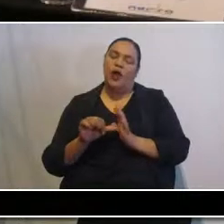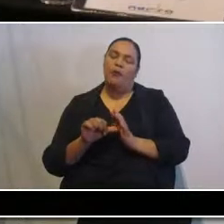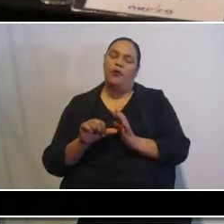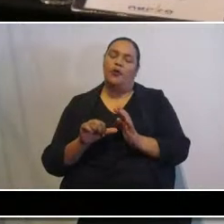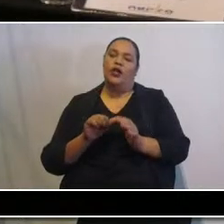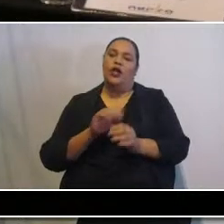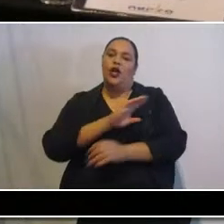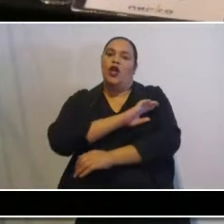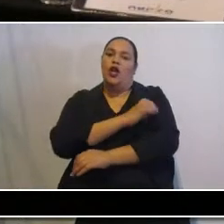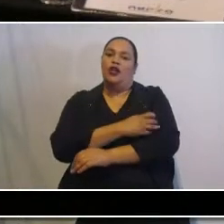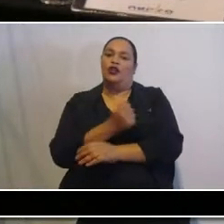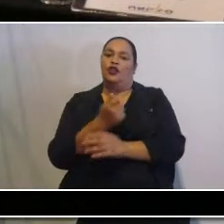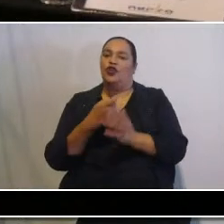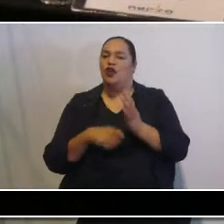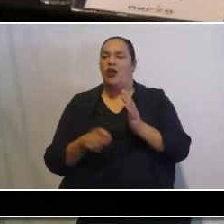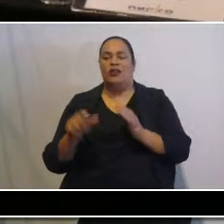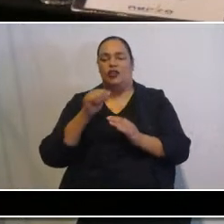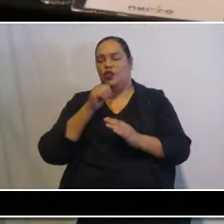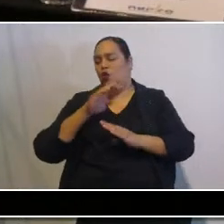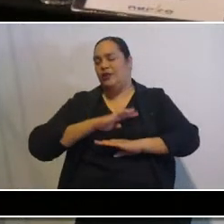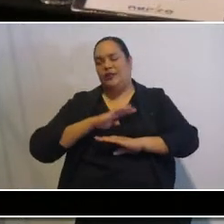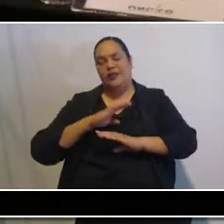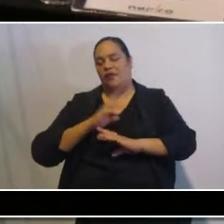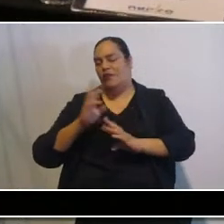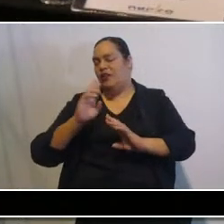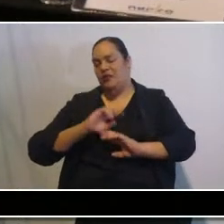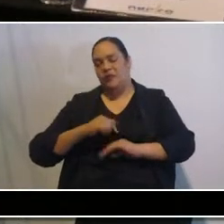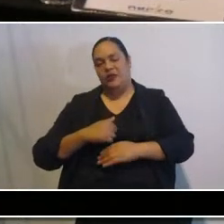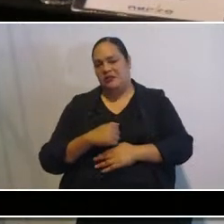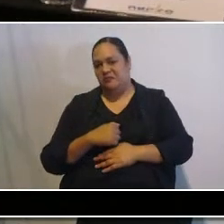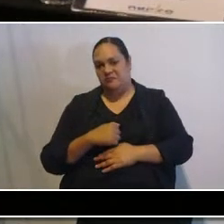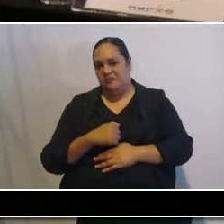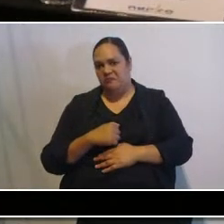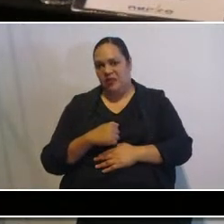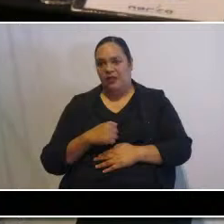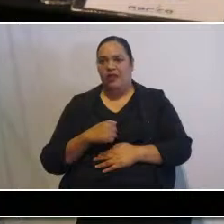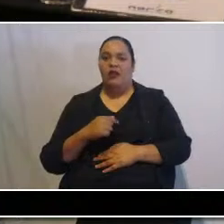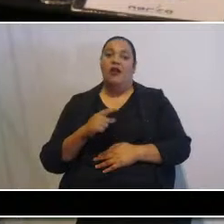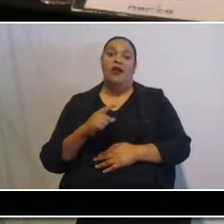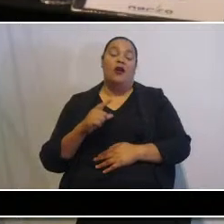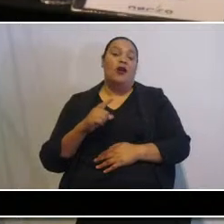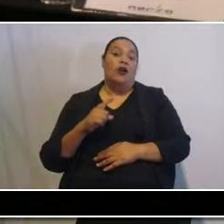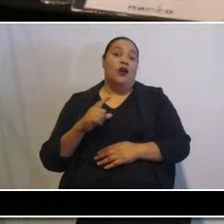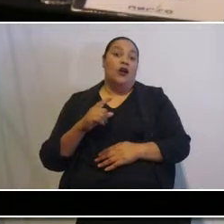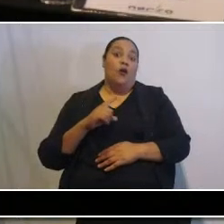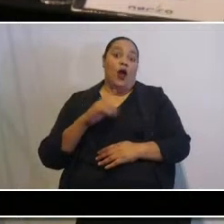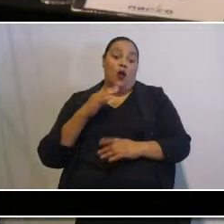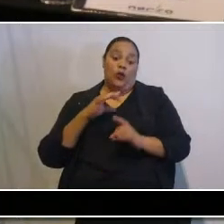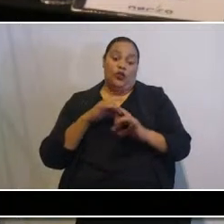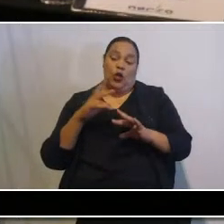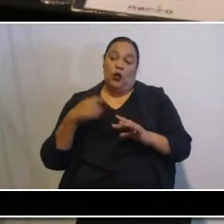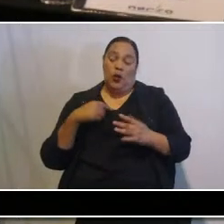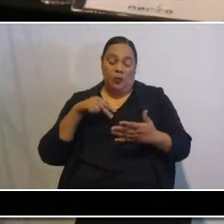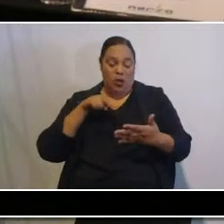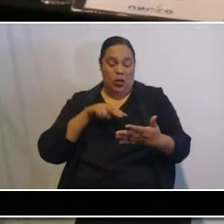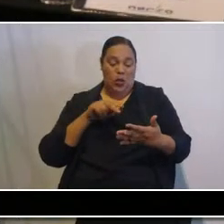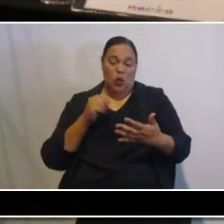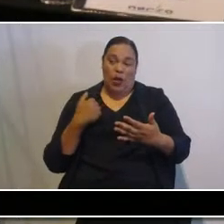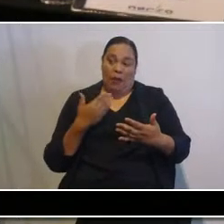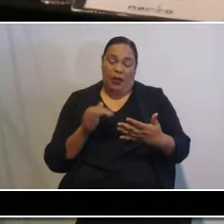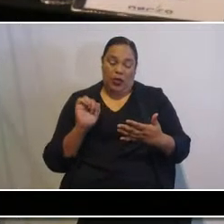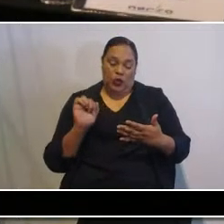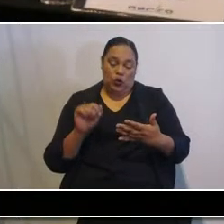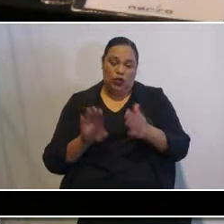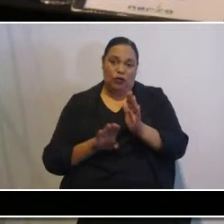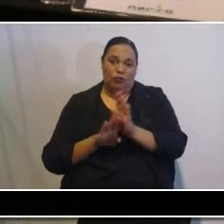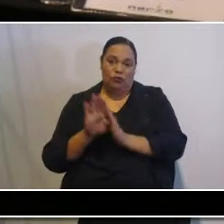costs is not a satisfactory response. For starters, when you look at your application, the increase is